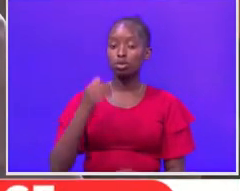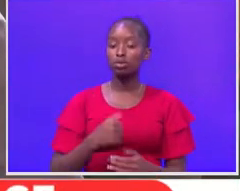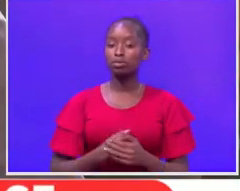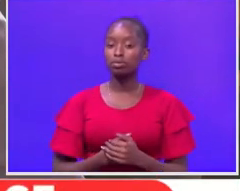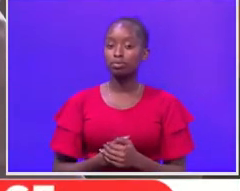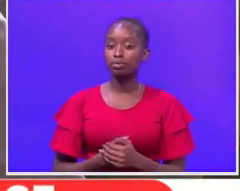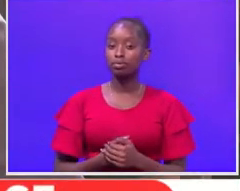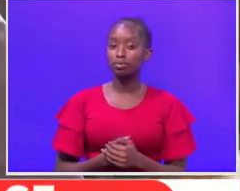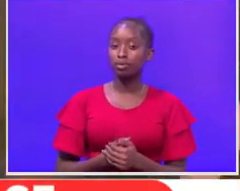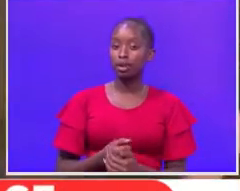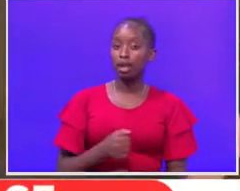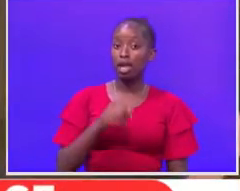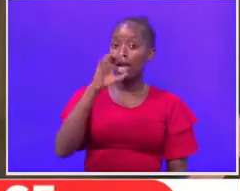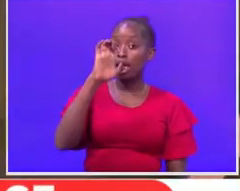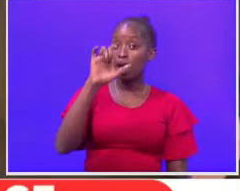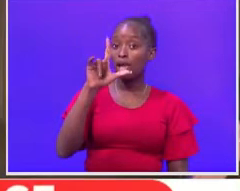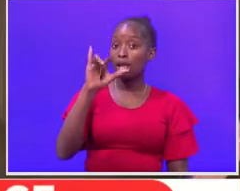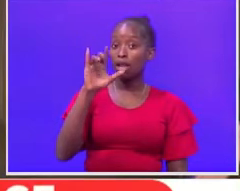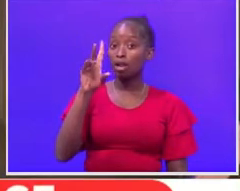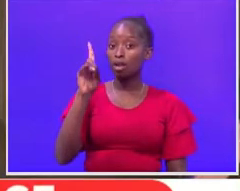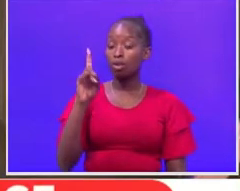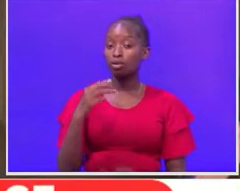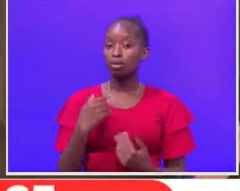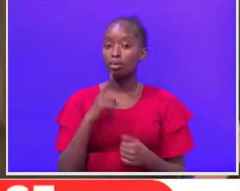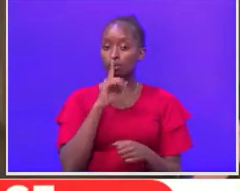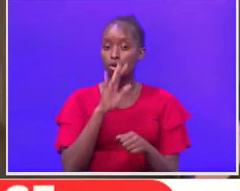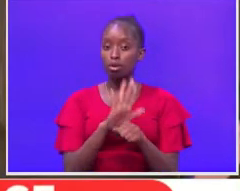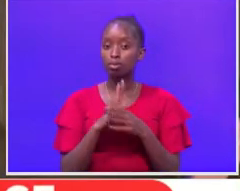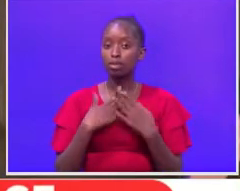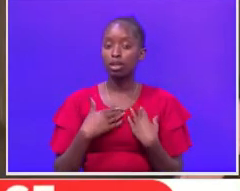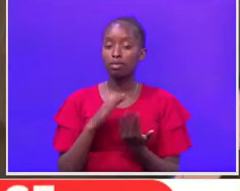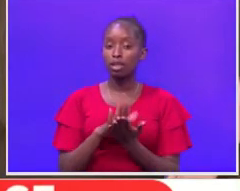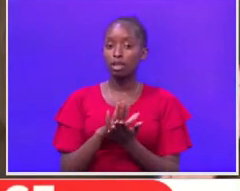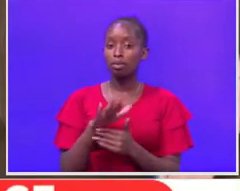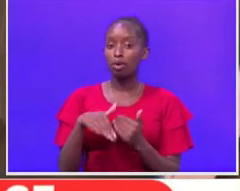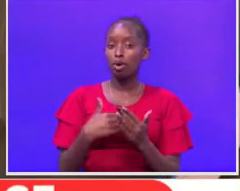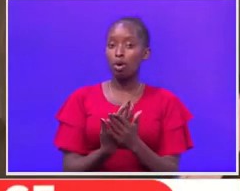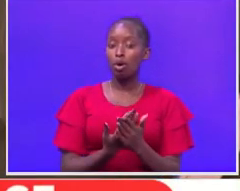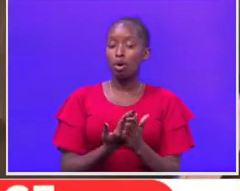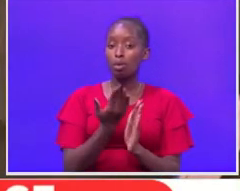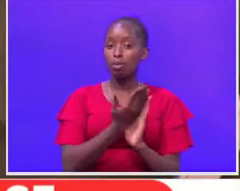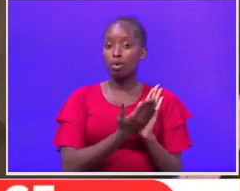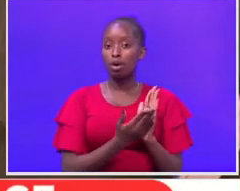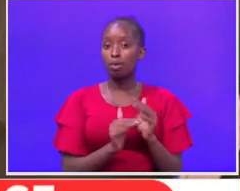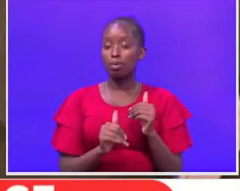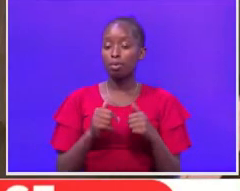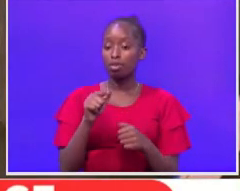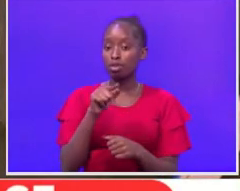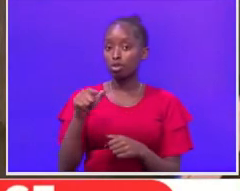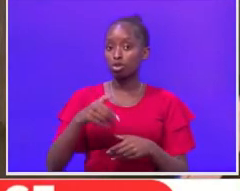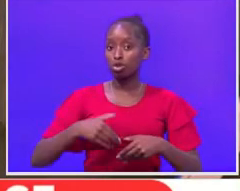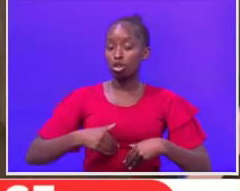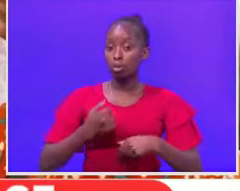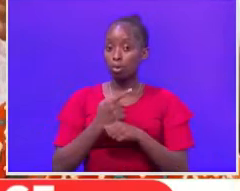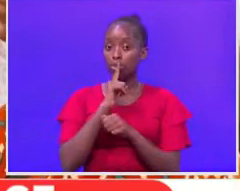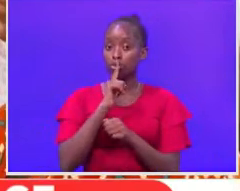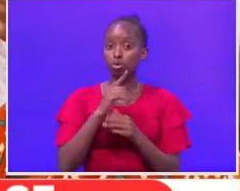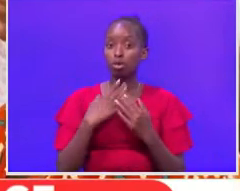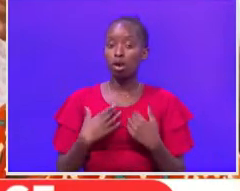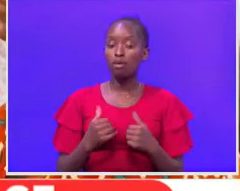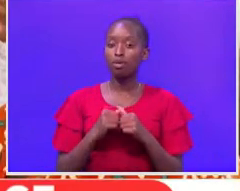Owalo, has promised to sustain the digital programs for the youth to ensure they completely exploit the